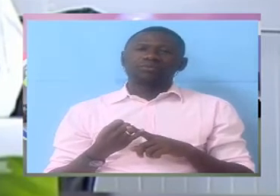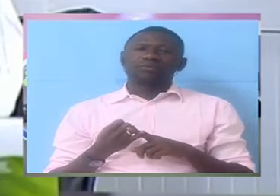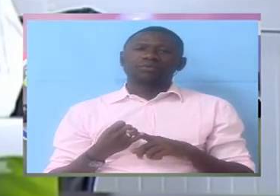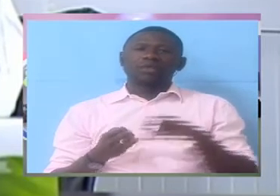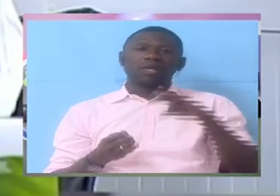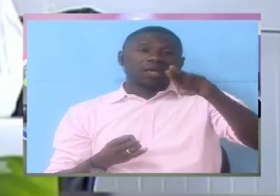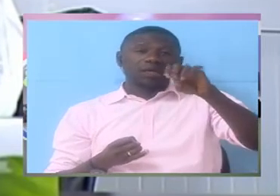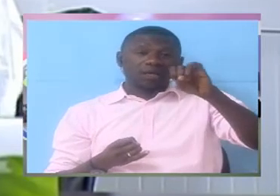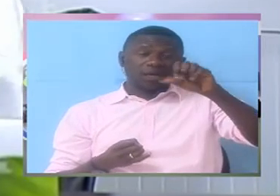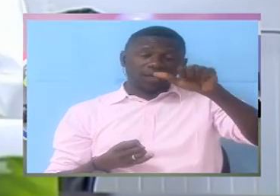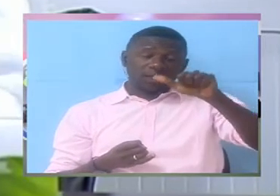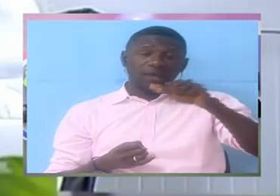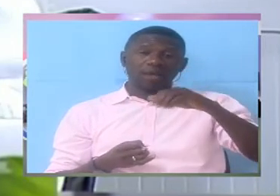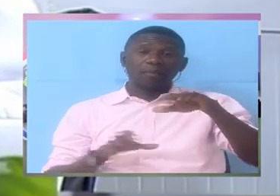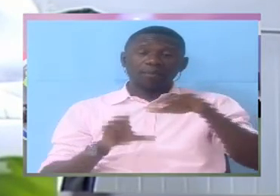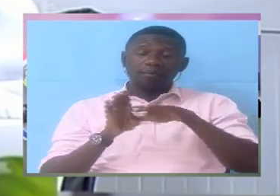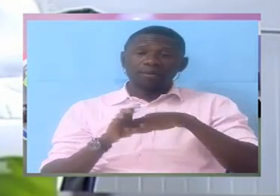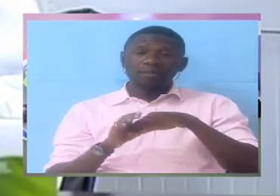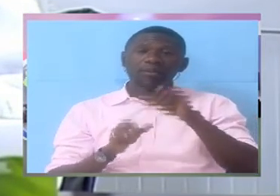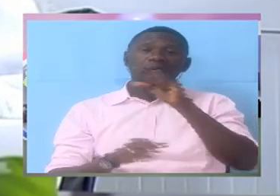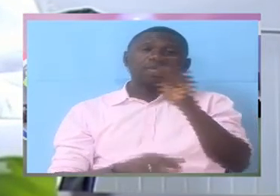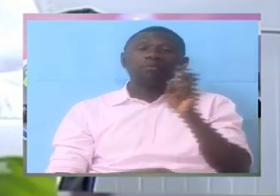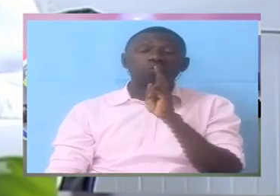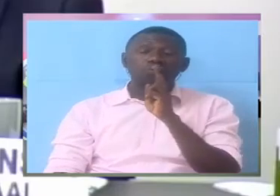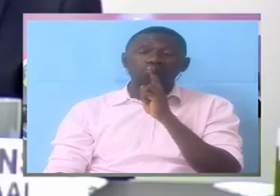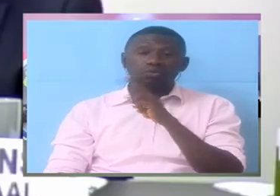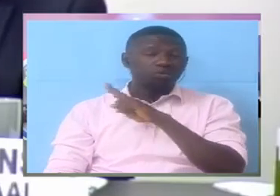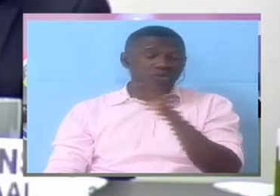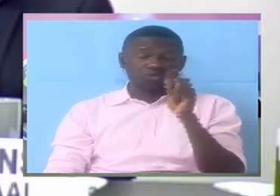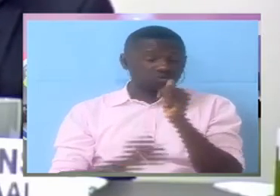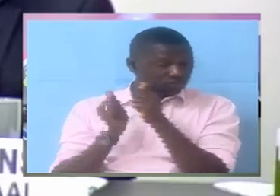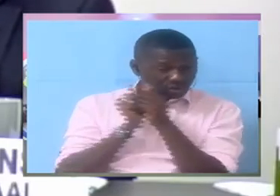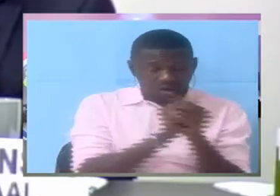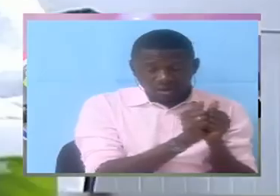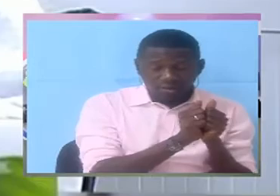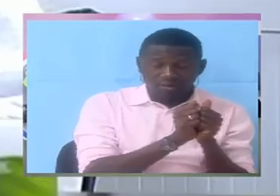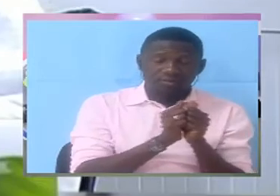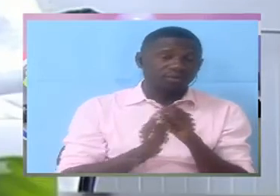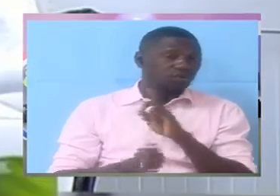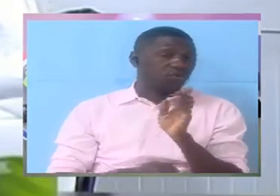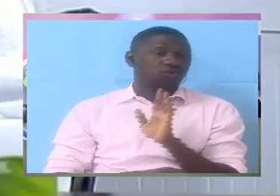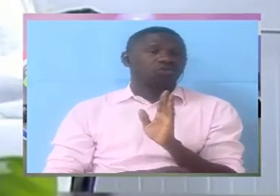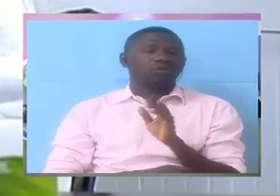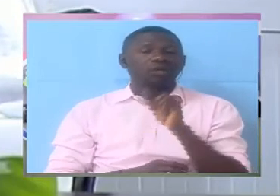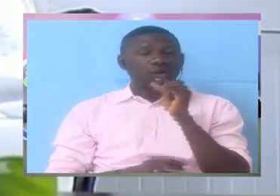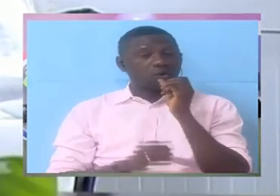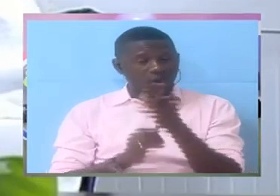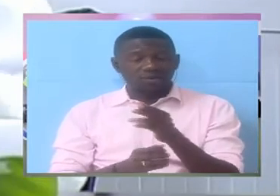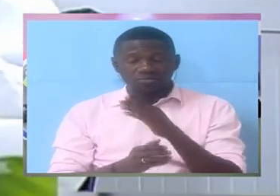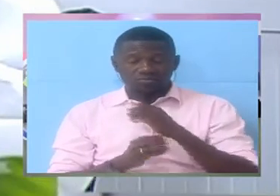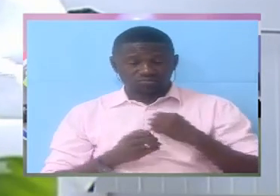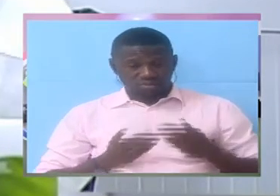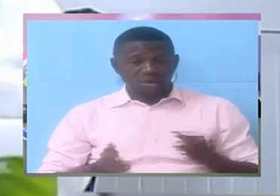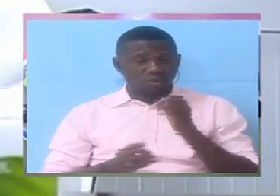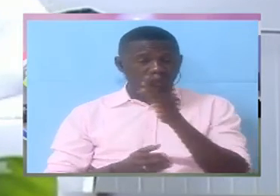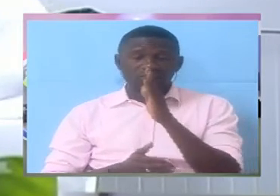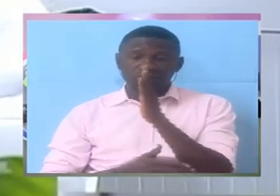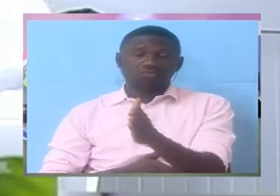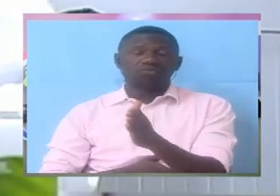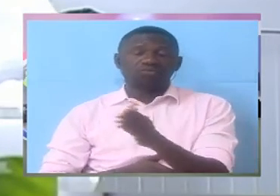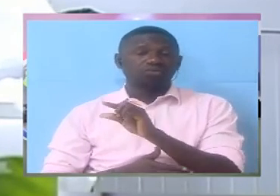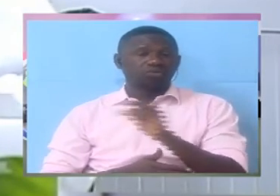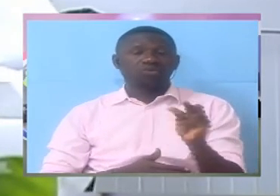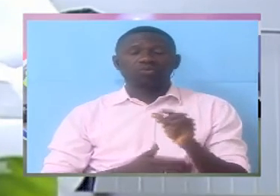Don't hide behind, no, I can't remember. No, because name them. These people were taken to investigation department, and at the